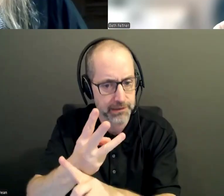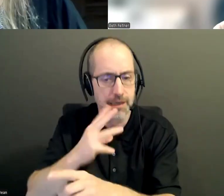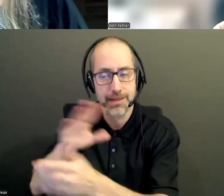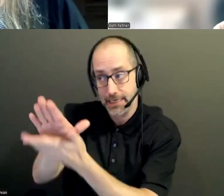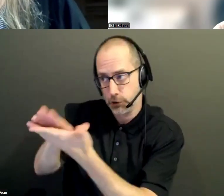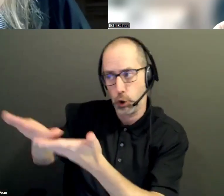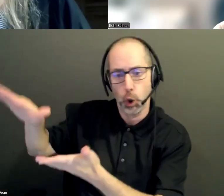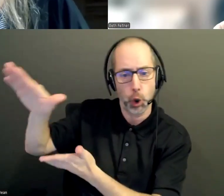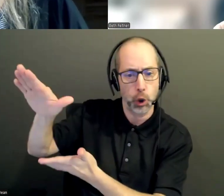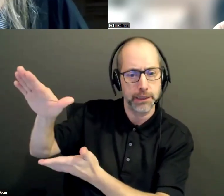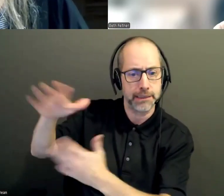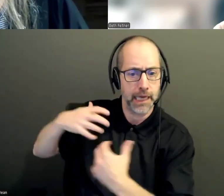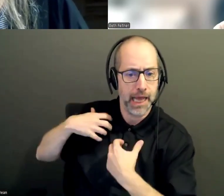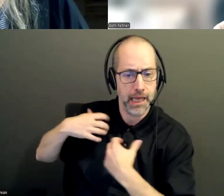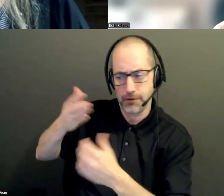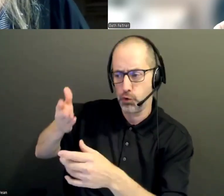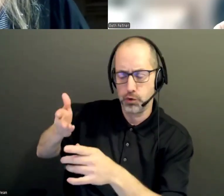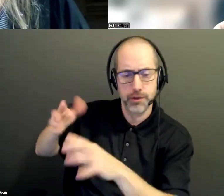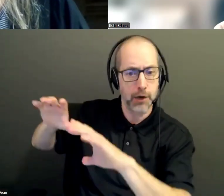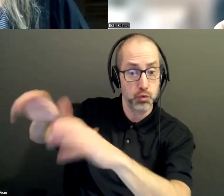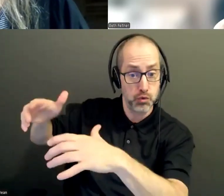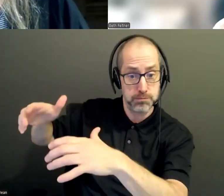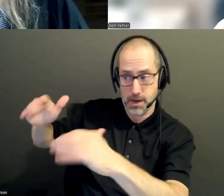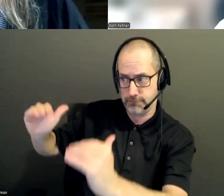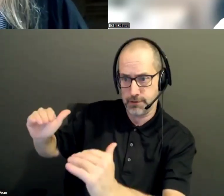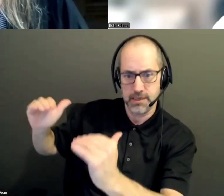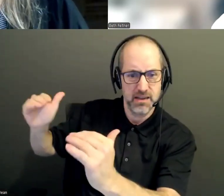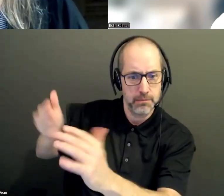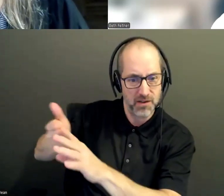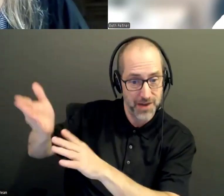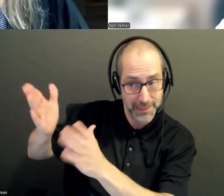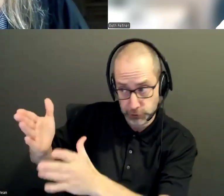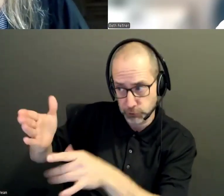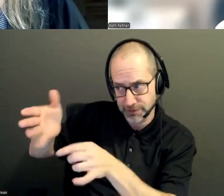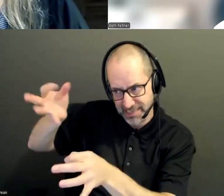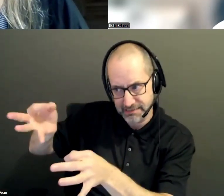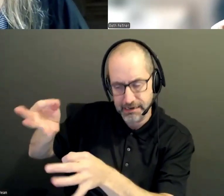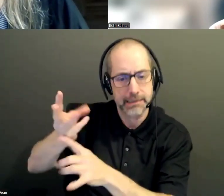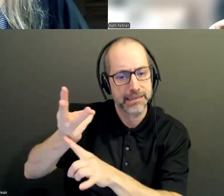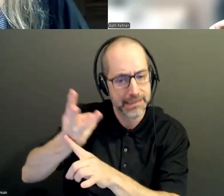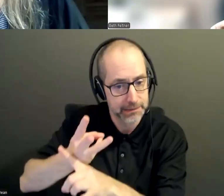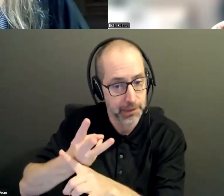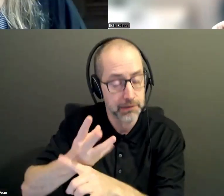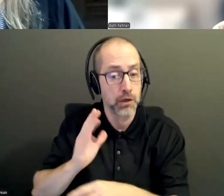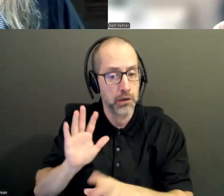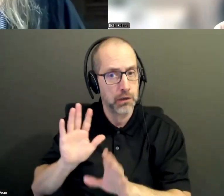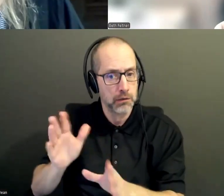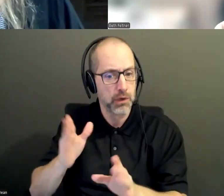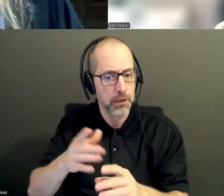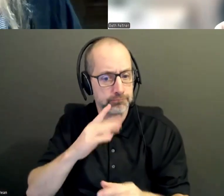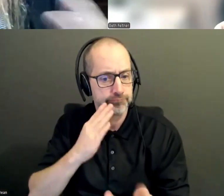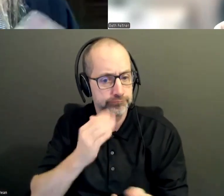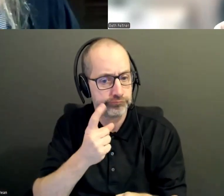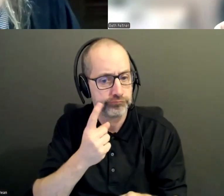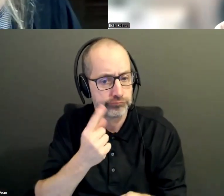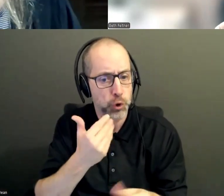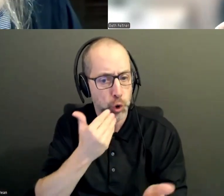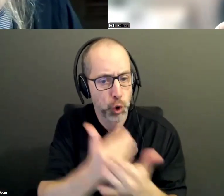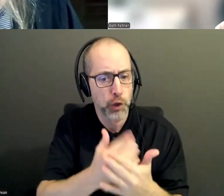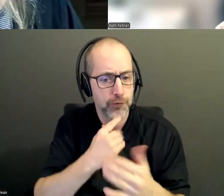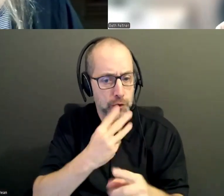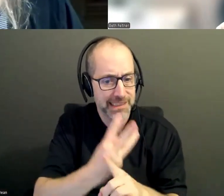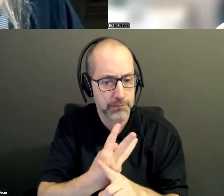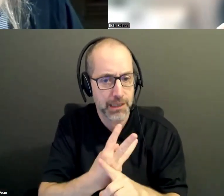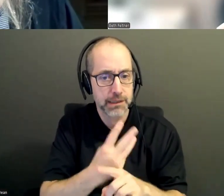for Audiologists, we can use a hearing test that is valid for 6 months and use that to